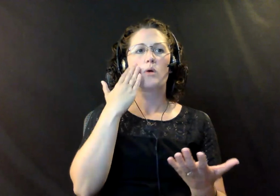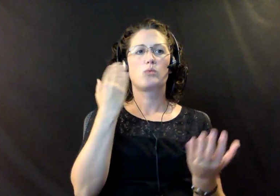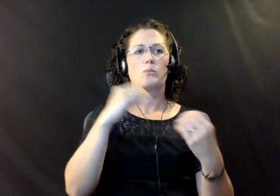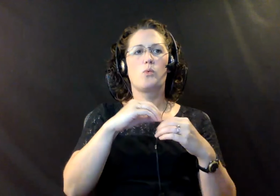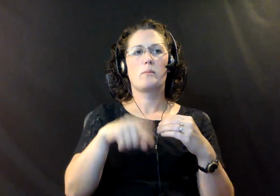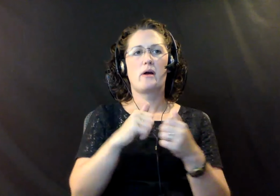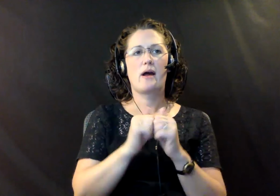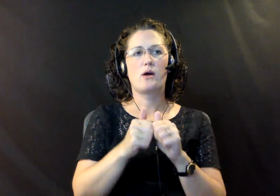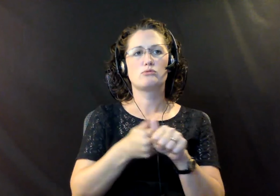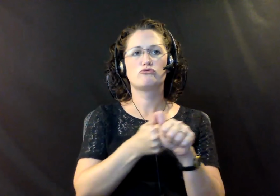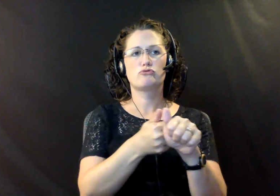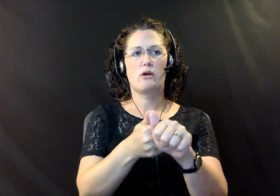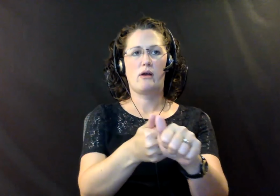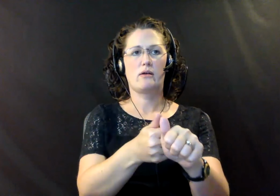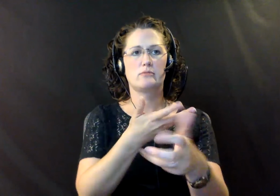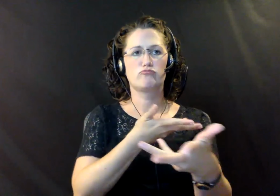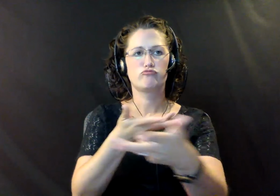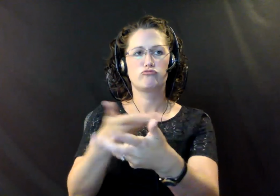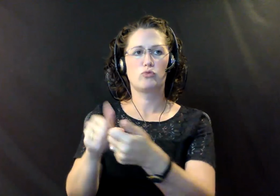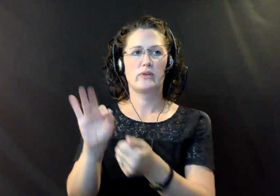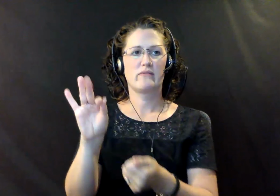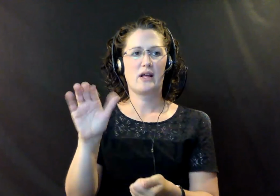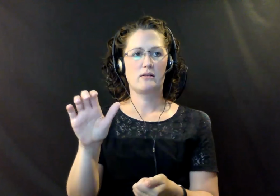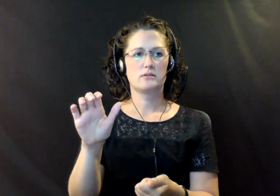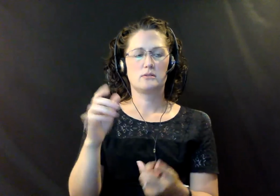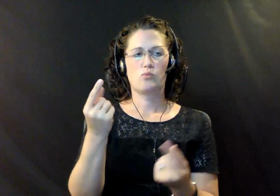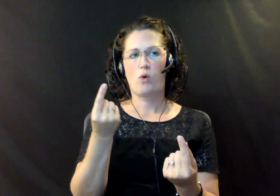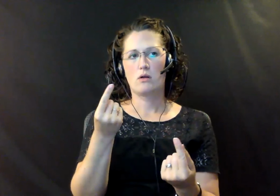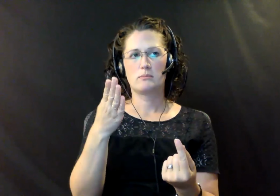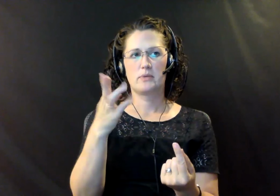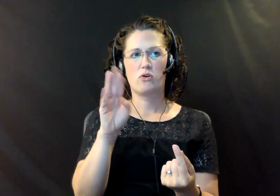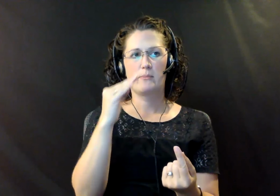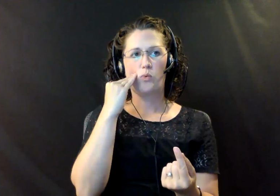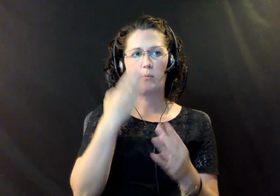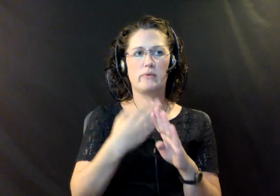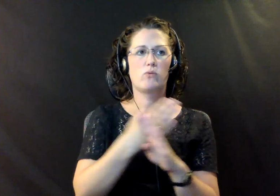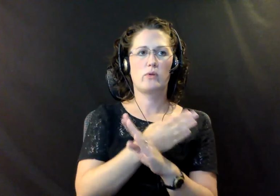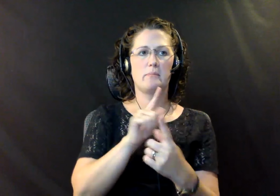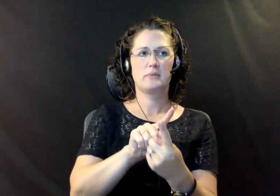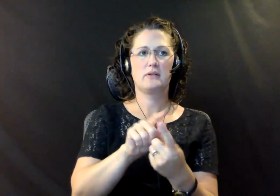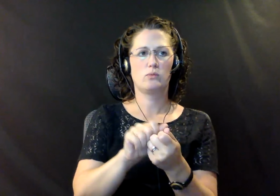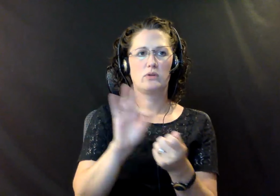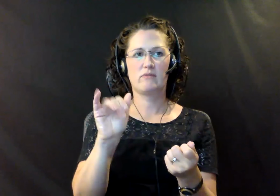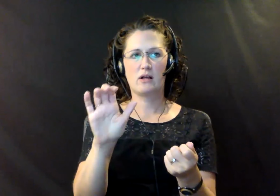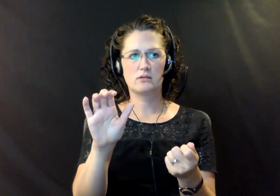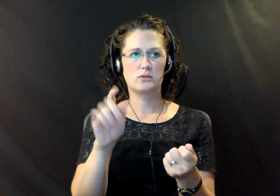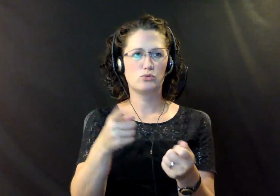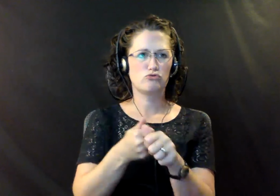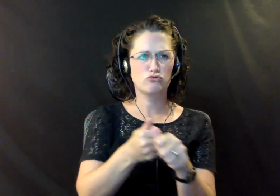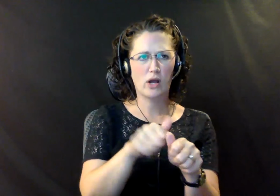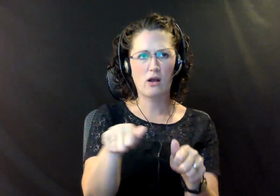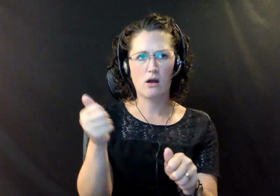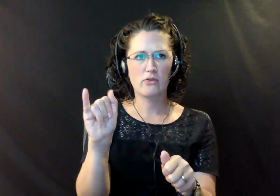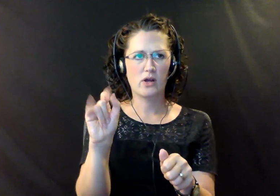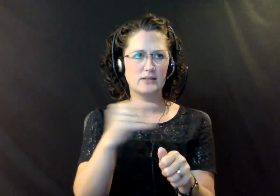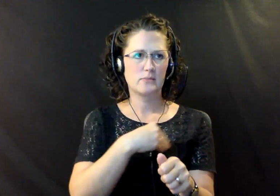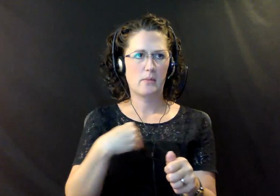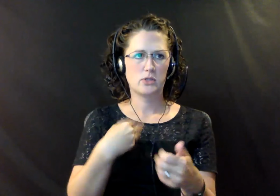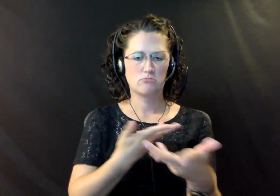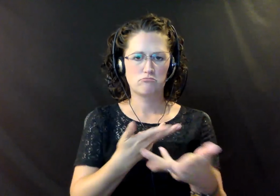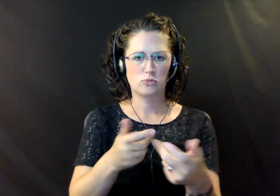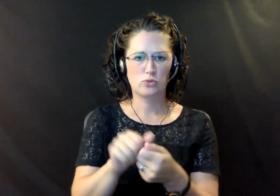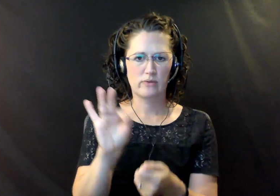track interactions with the faculty. So what do BRMs know before meeting with a particular faculty member, or do you track other IT members' interactions with